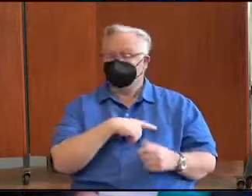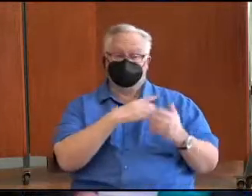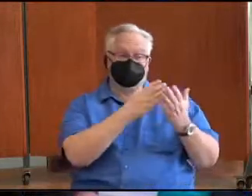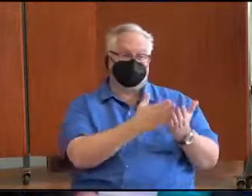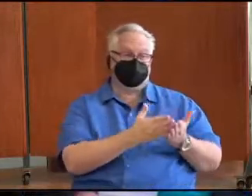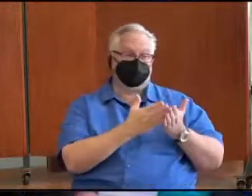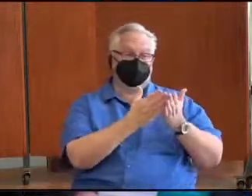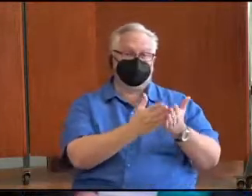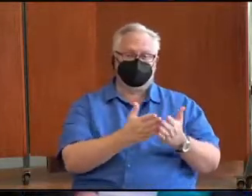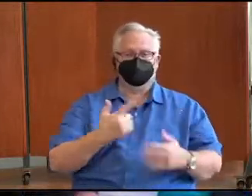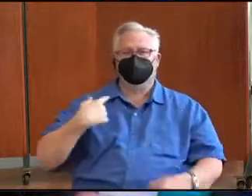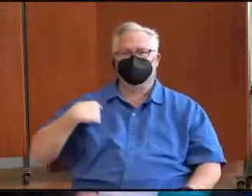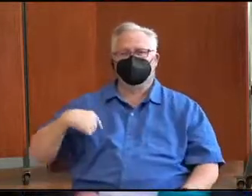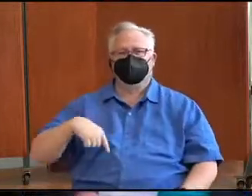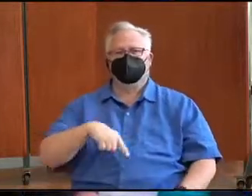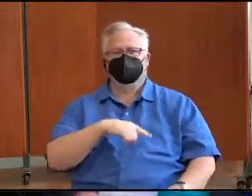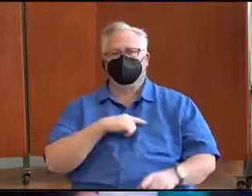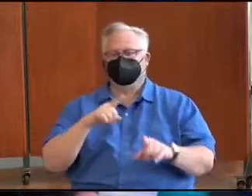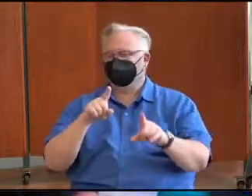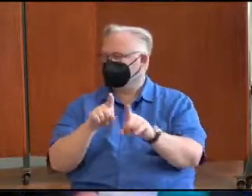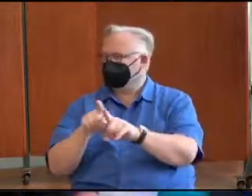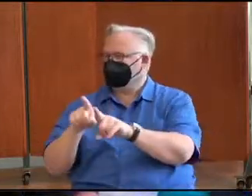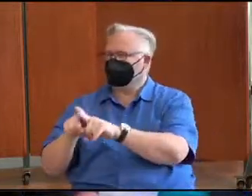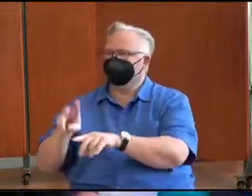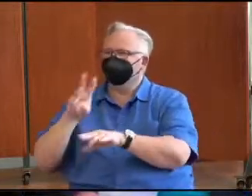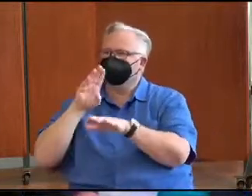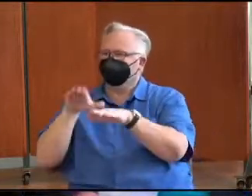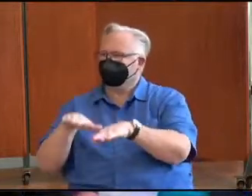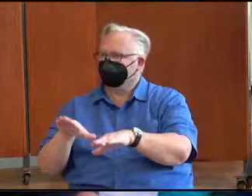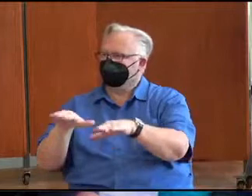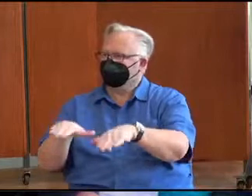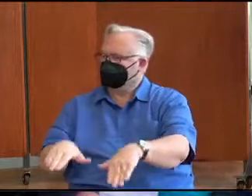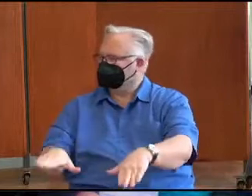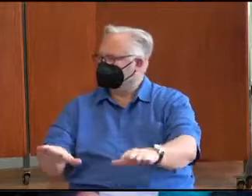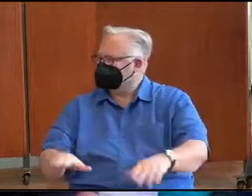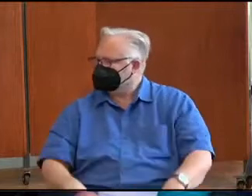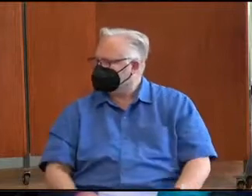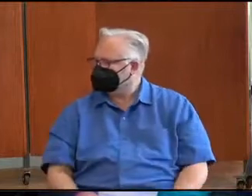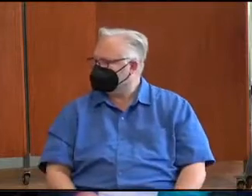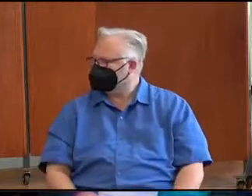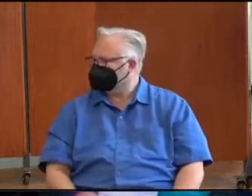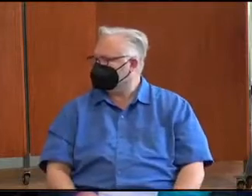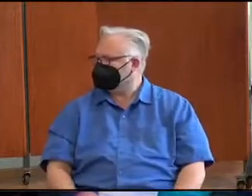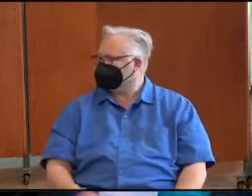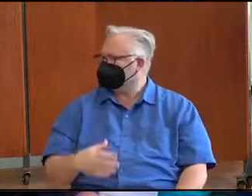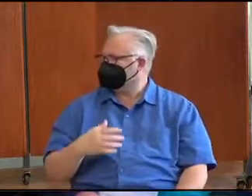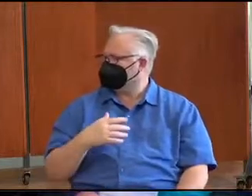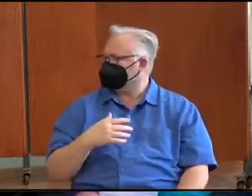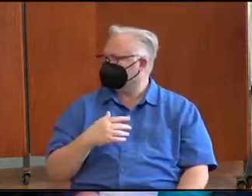Somos el mar. Yo navego en ti.